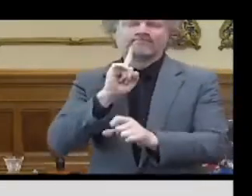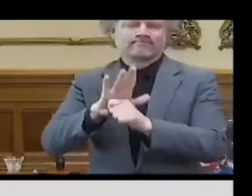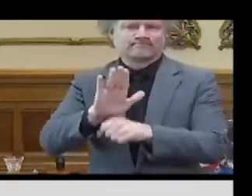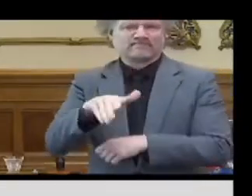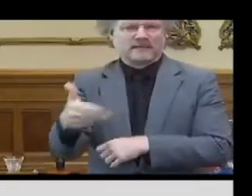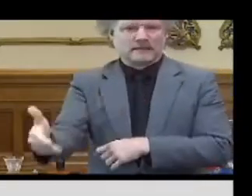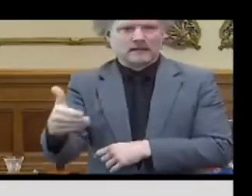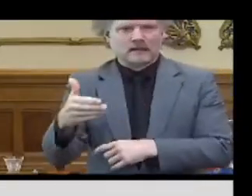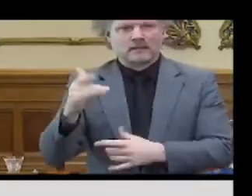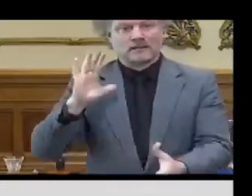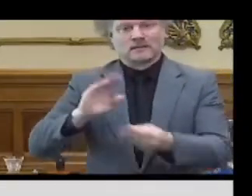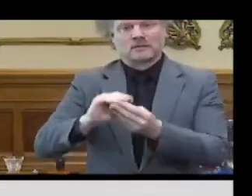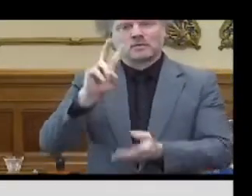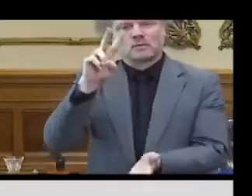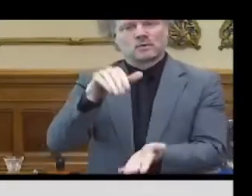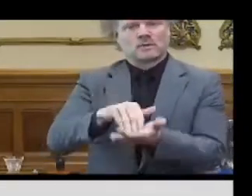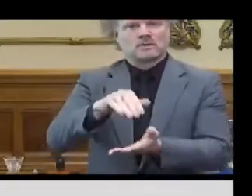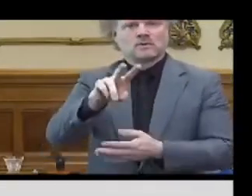date,